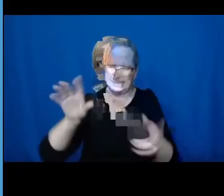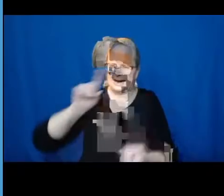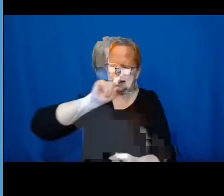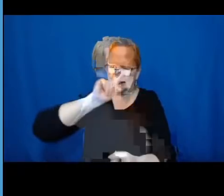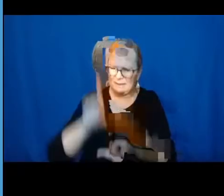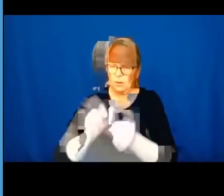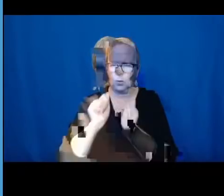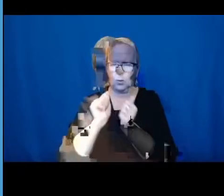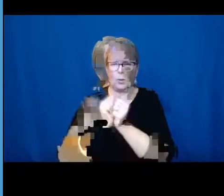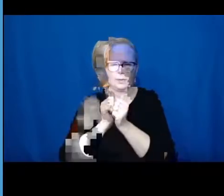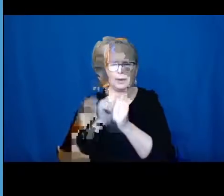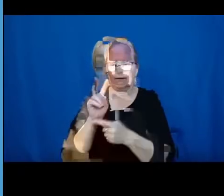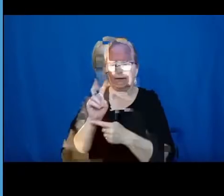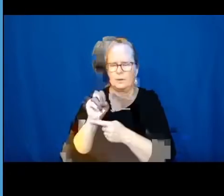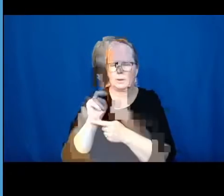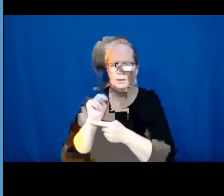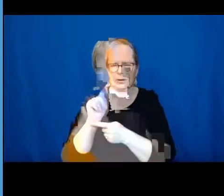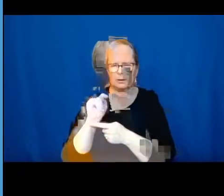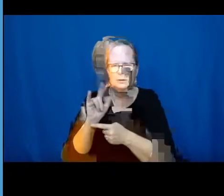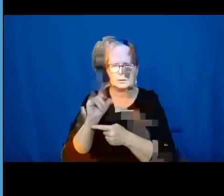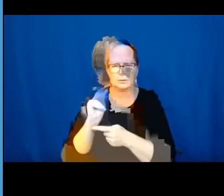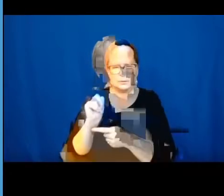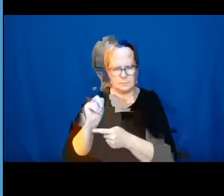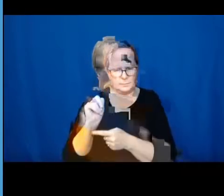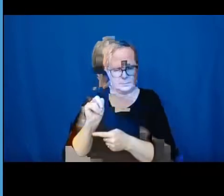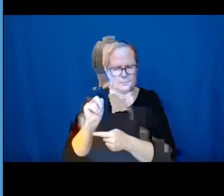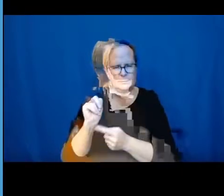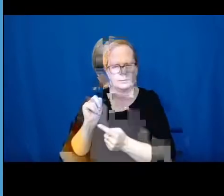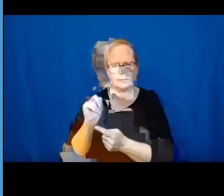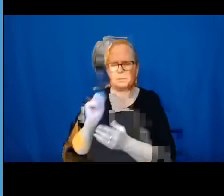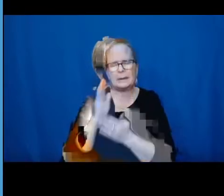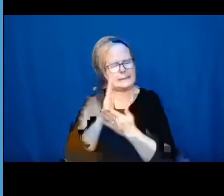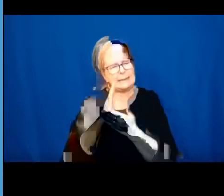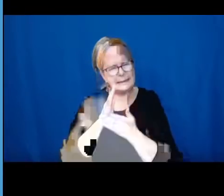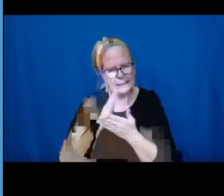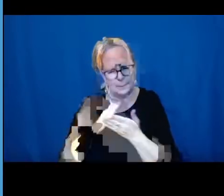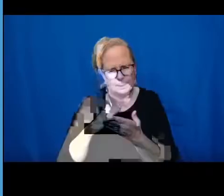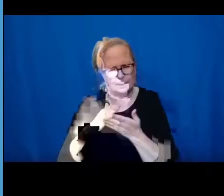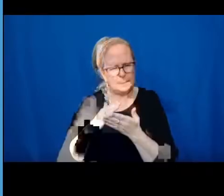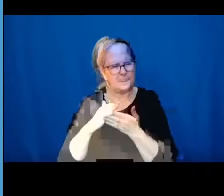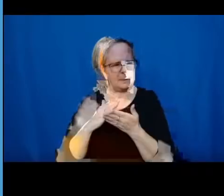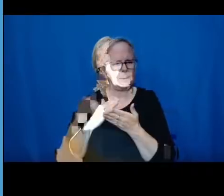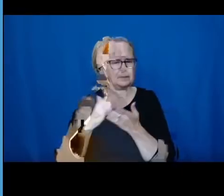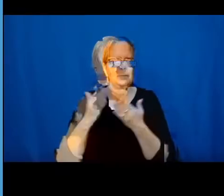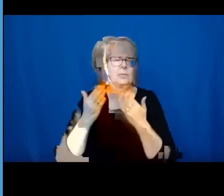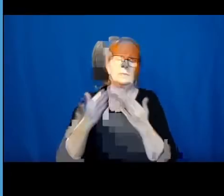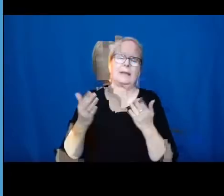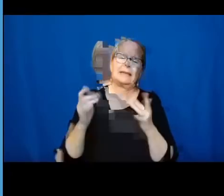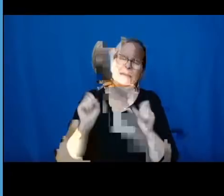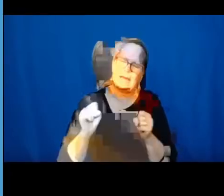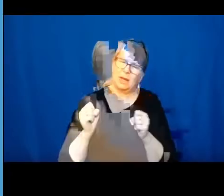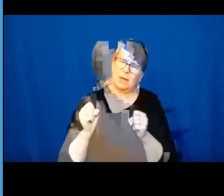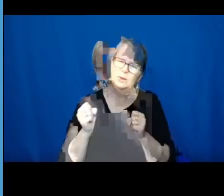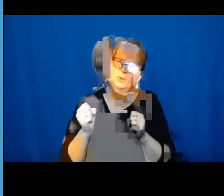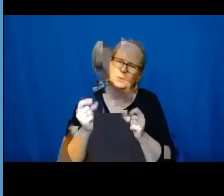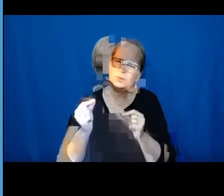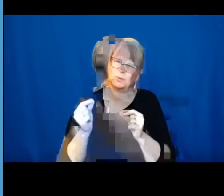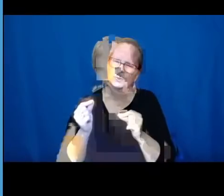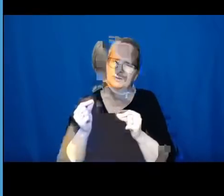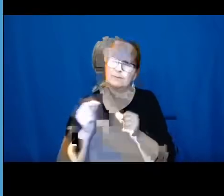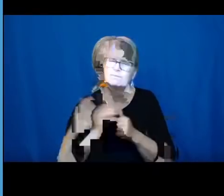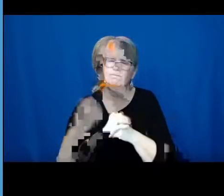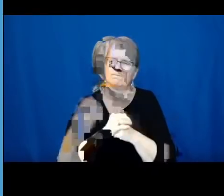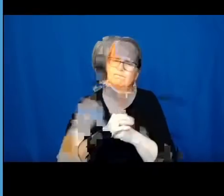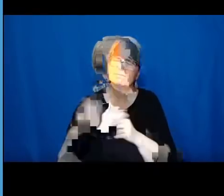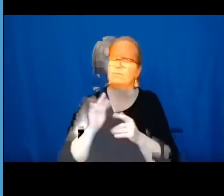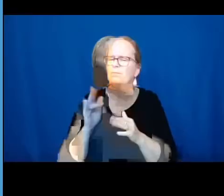same controversial tones for the population as vaccine, for example. And again, when we think of that bundle, going through the things